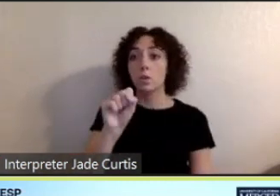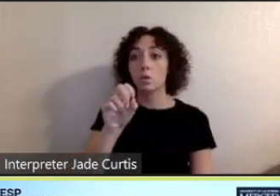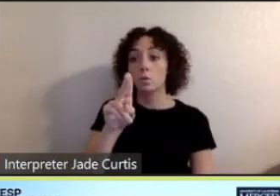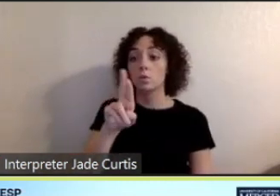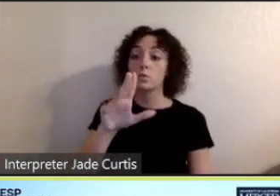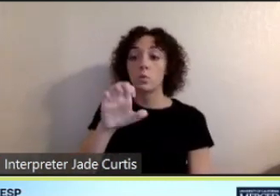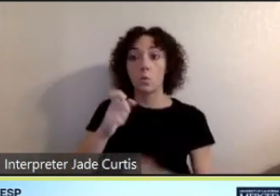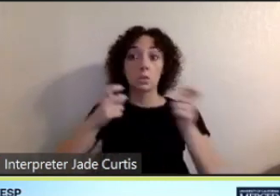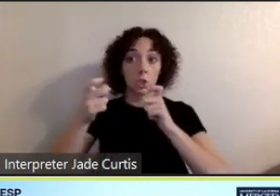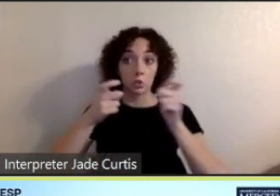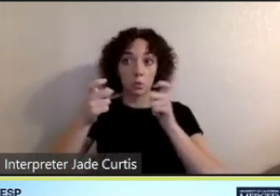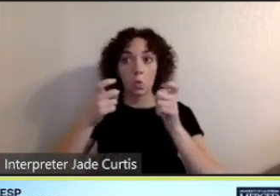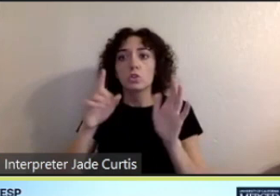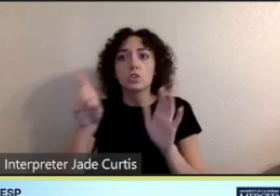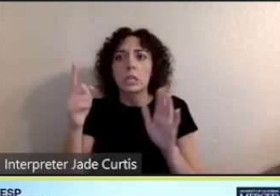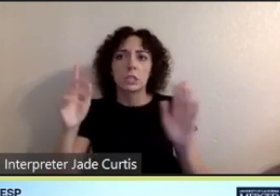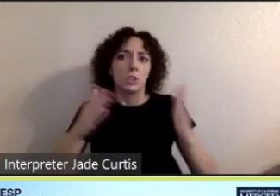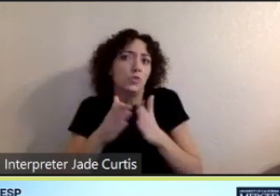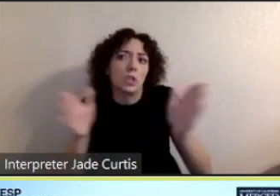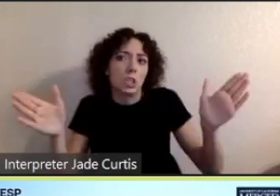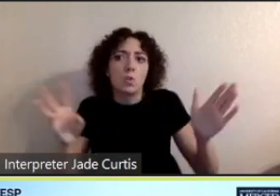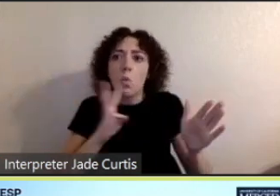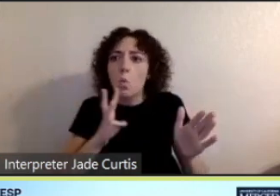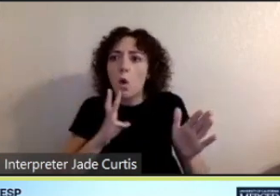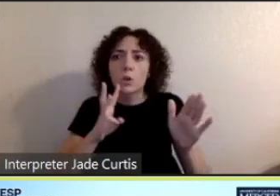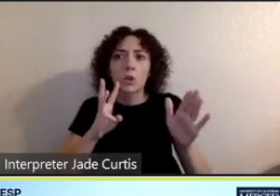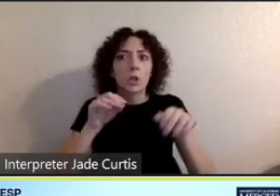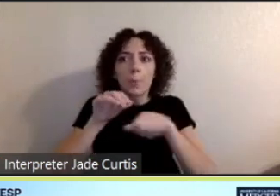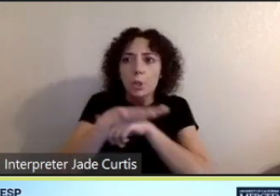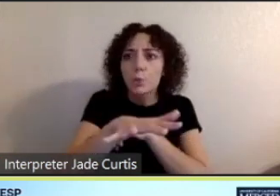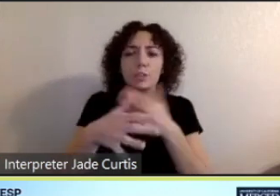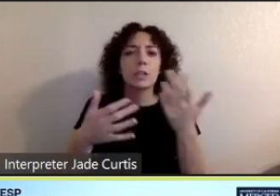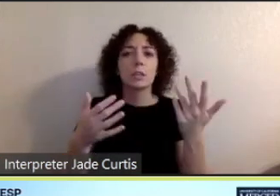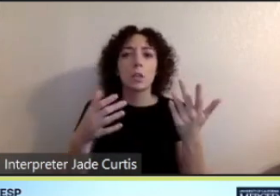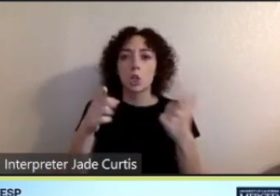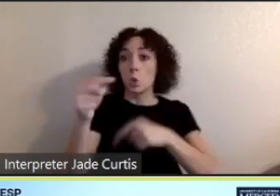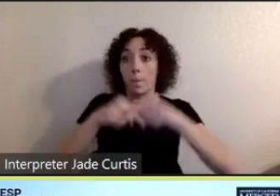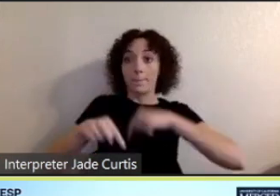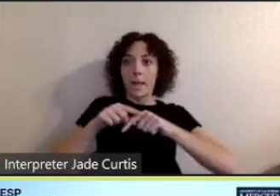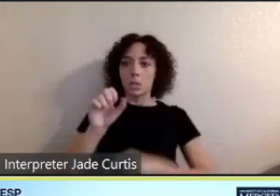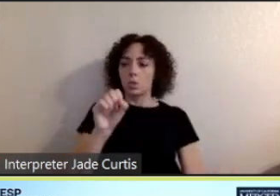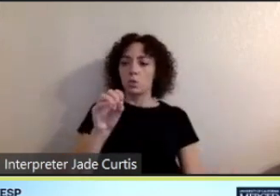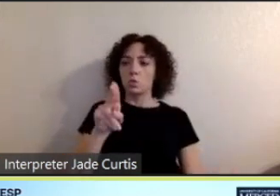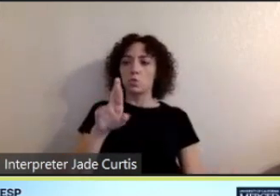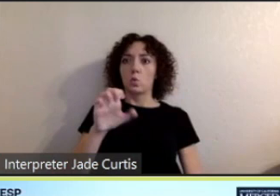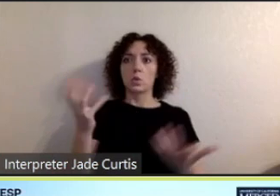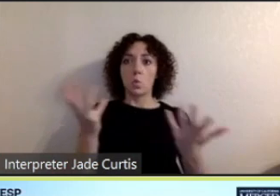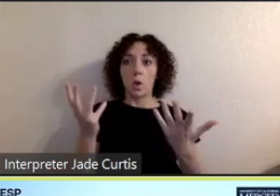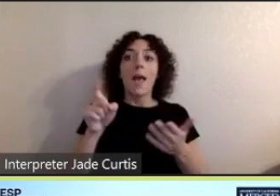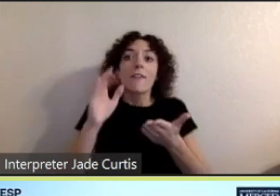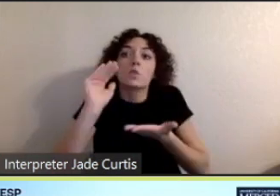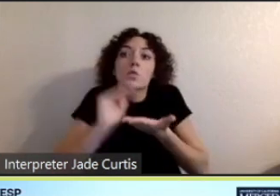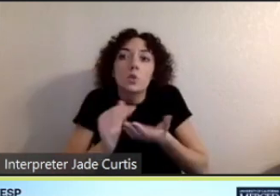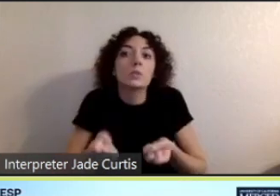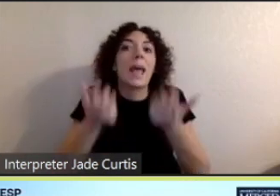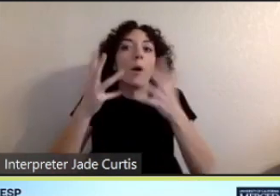traditional air pollution terms or water pollution, you go back to the source and reduce the amount that it is releasing into the environment.